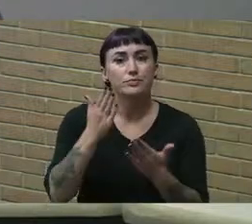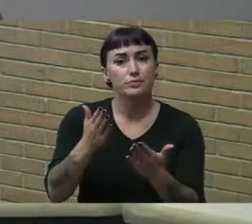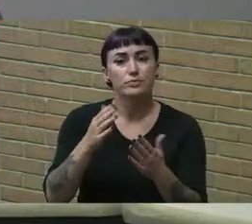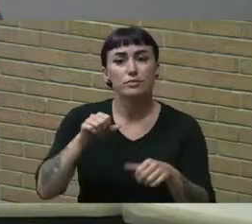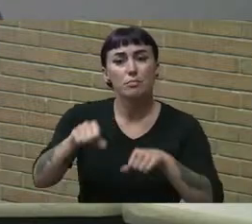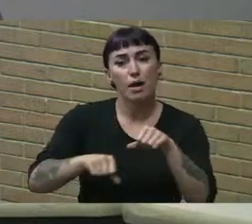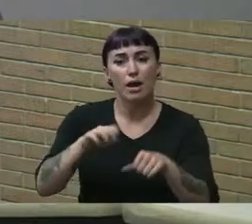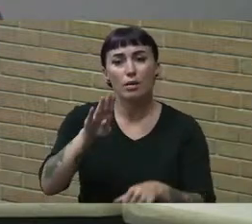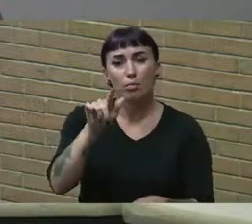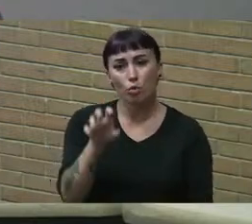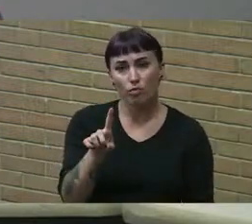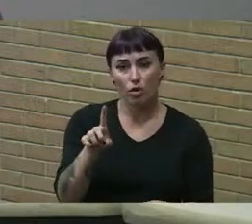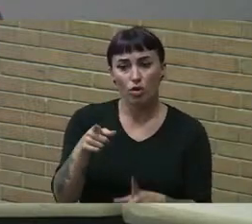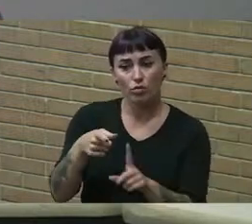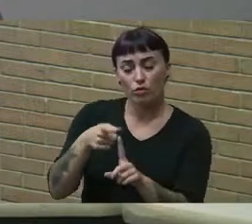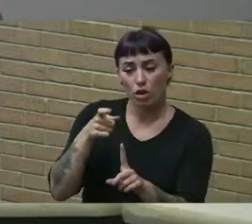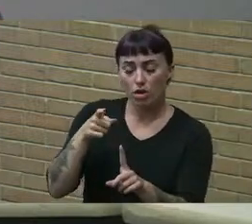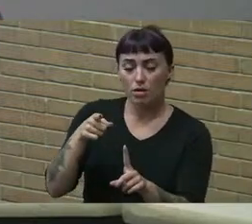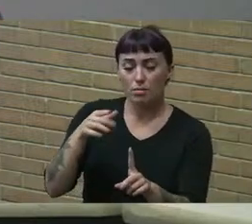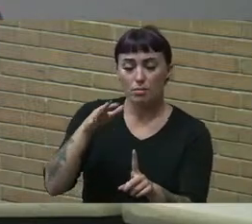bike boulevard from